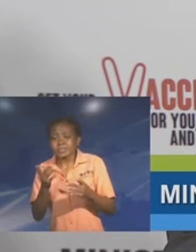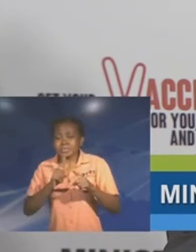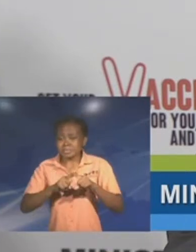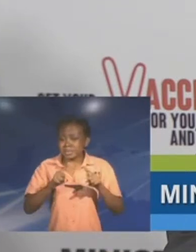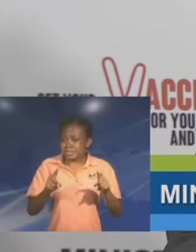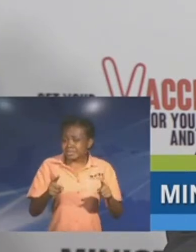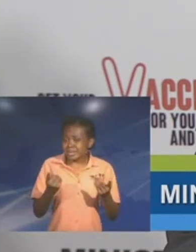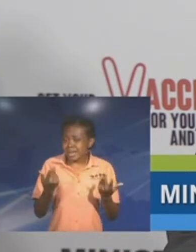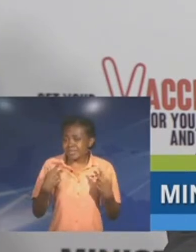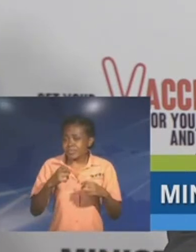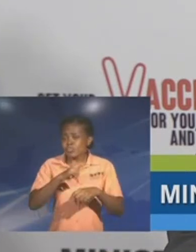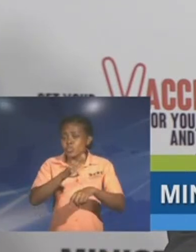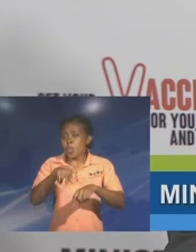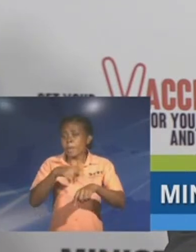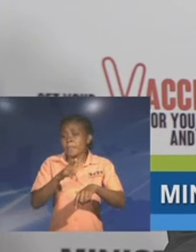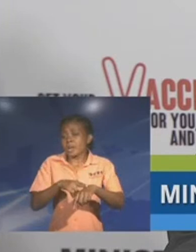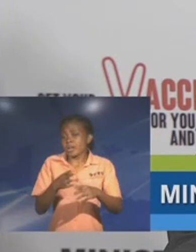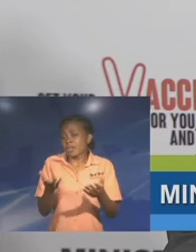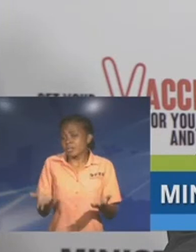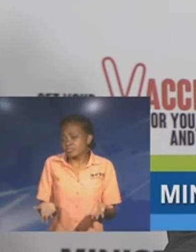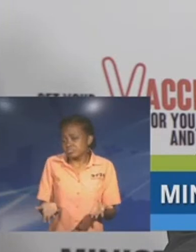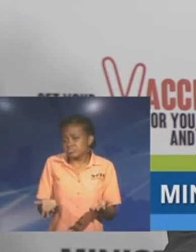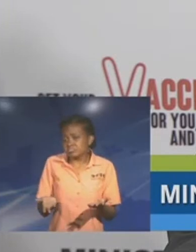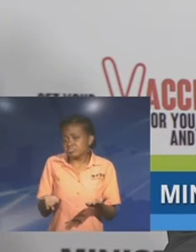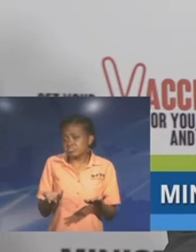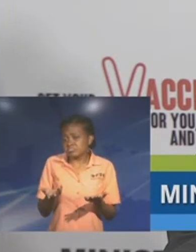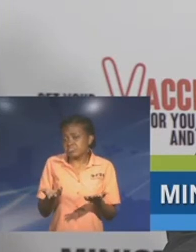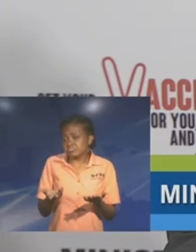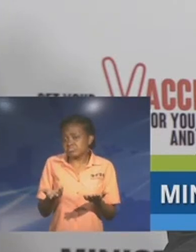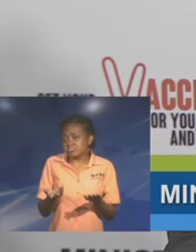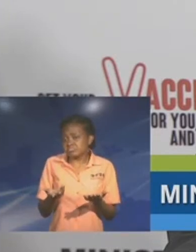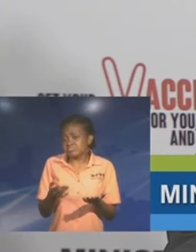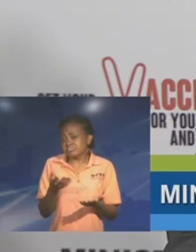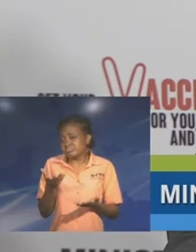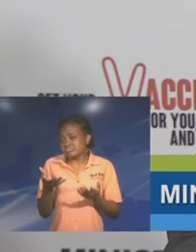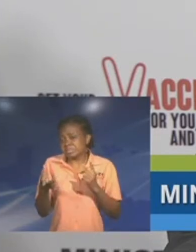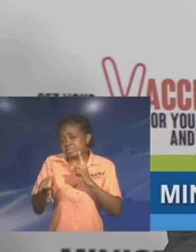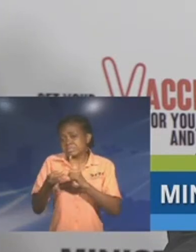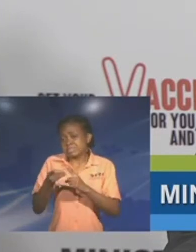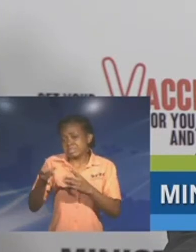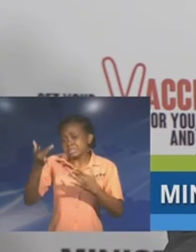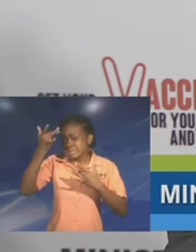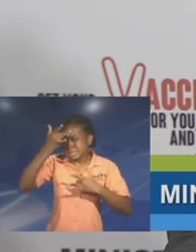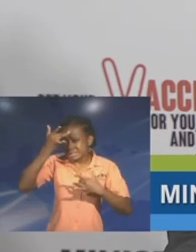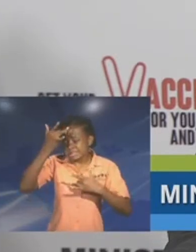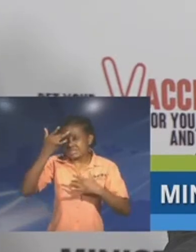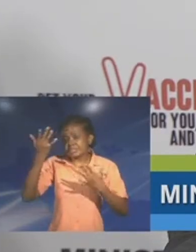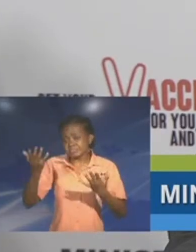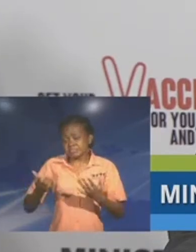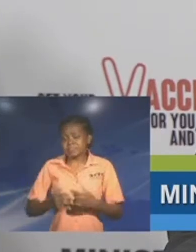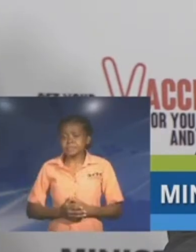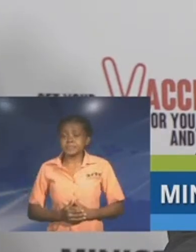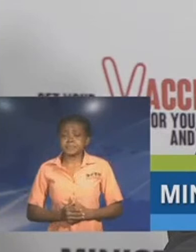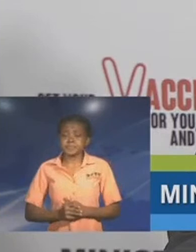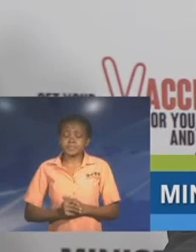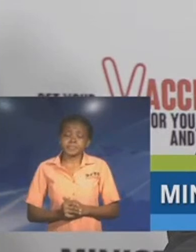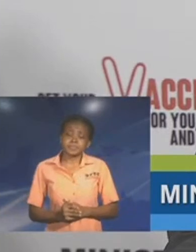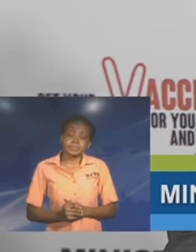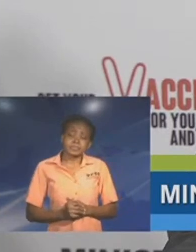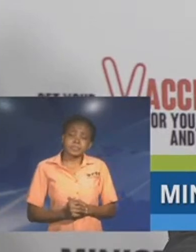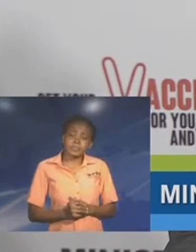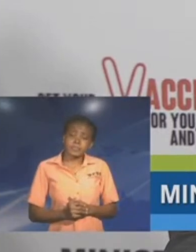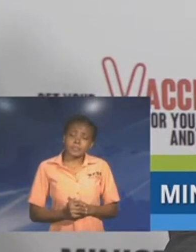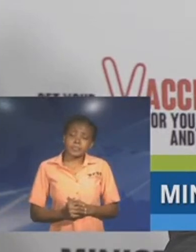normal flu-like, not flu-like, the normal viral illness continuum. So normal viruses, as part of